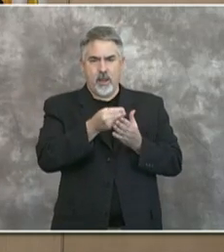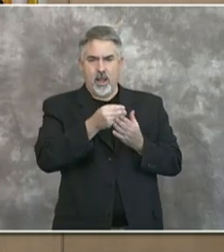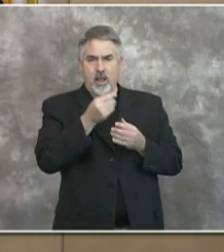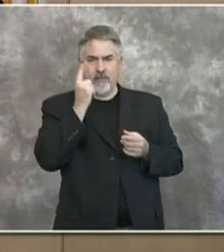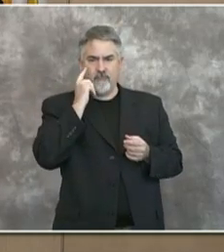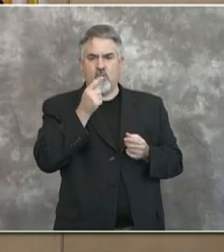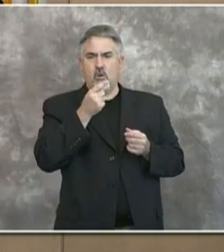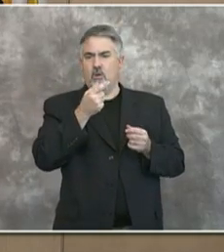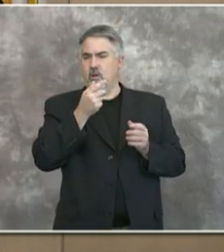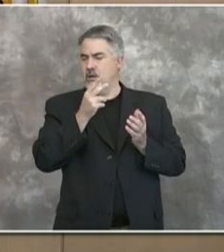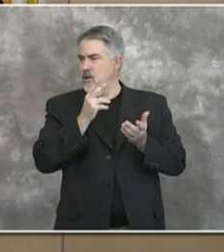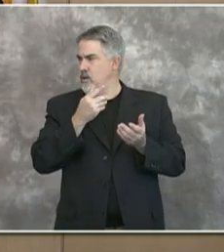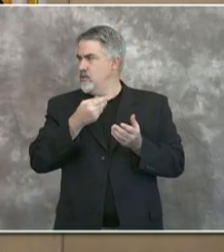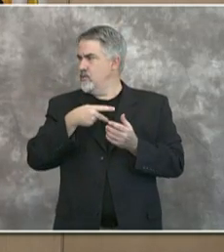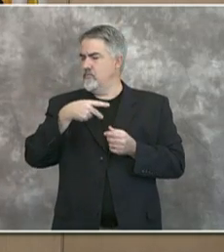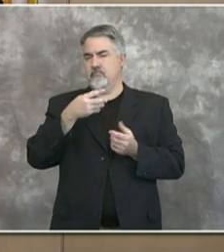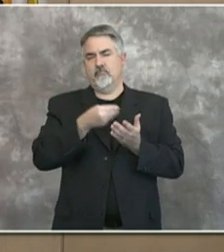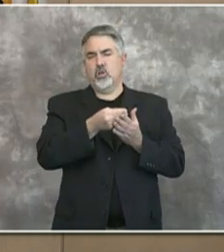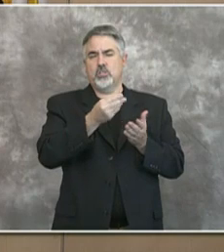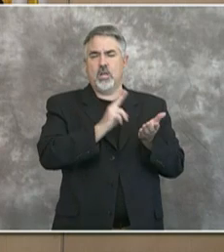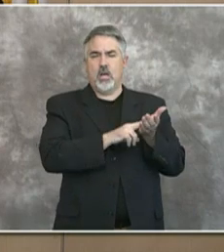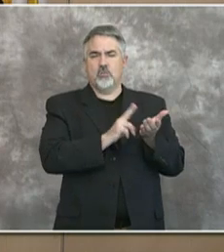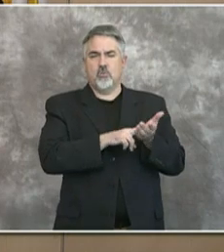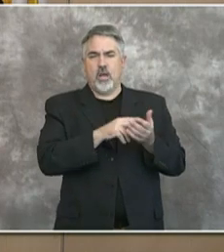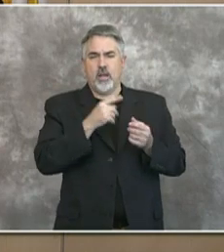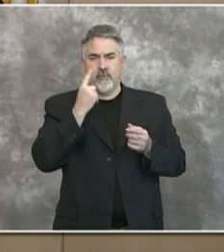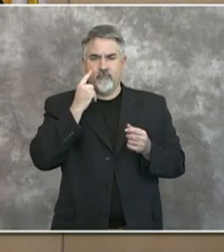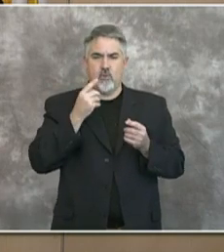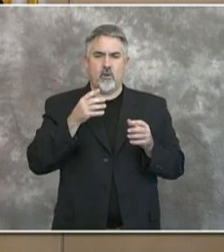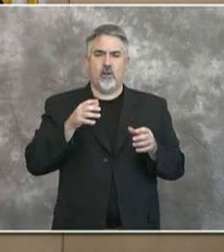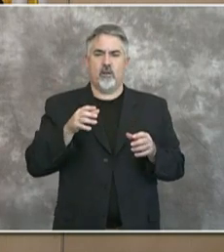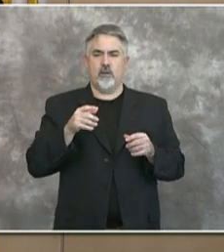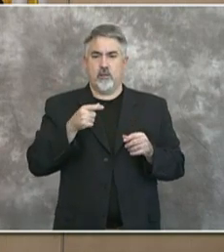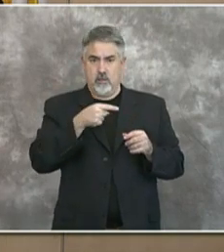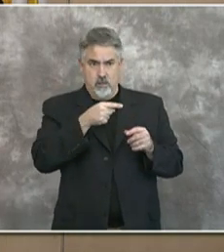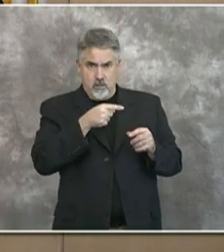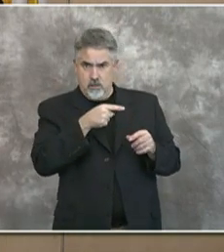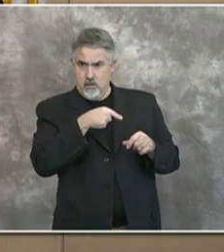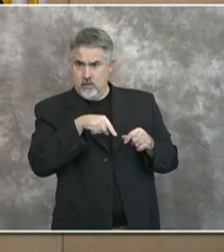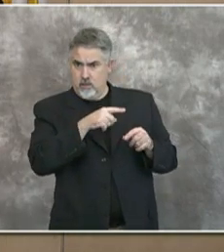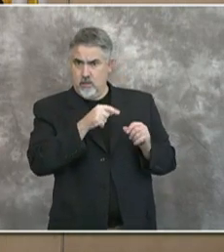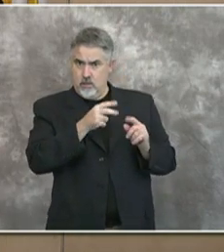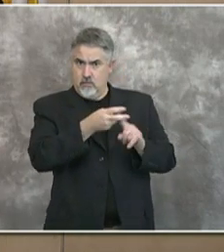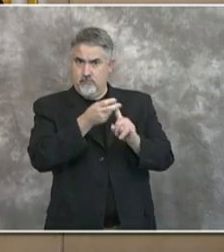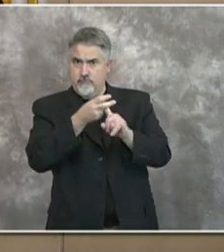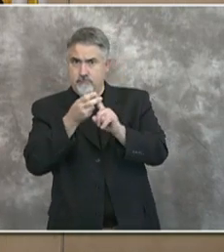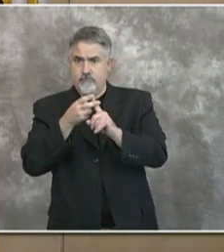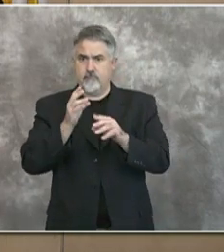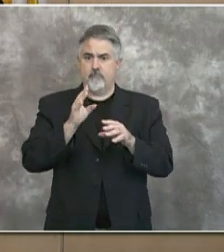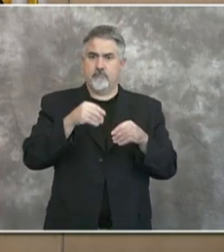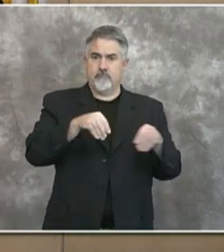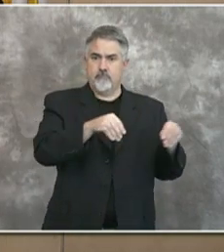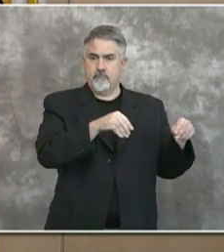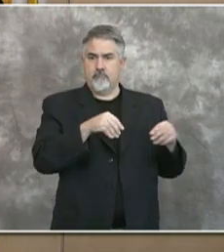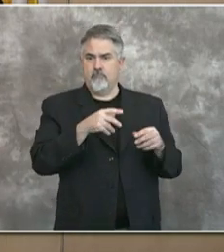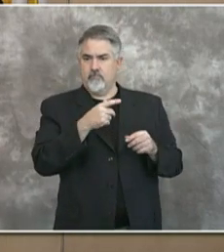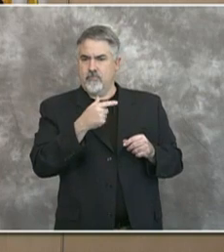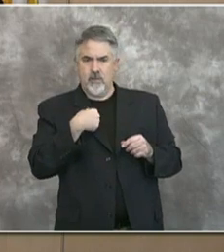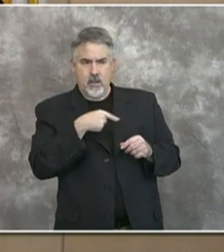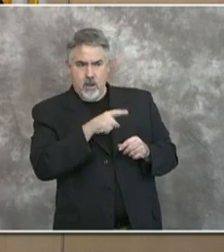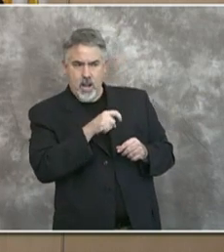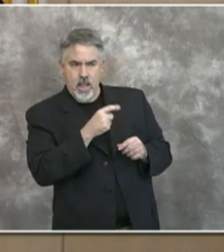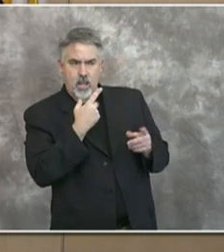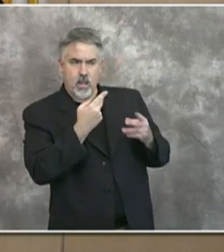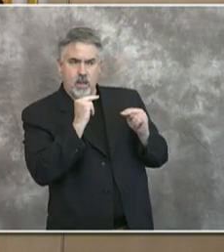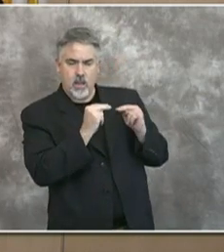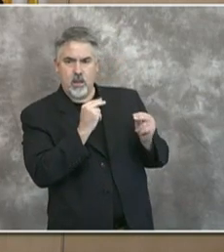in trying to locate resources, supplies, in particular that we need. We've had